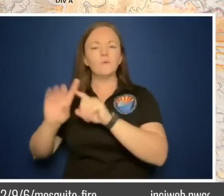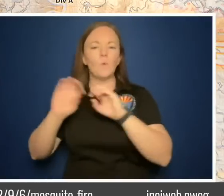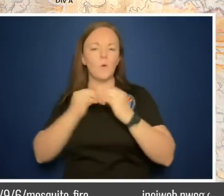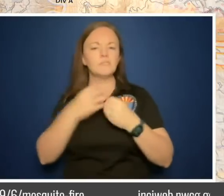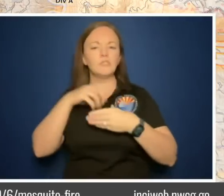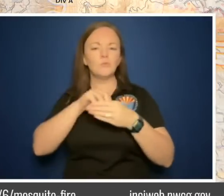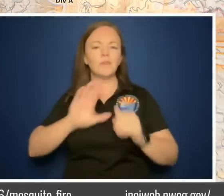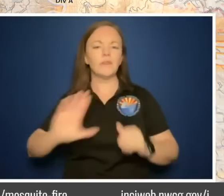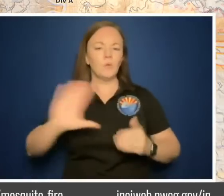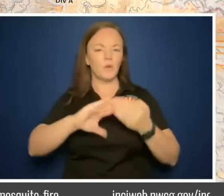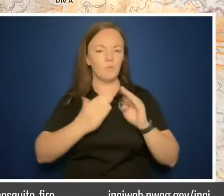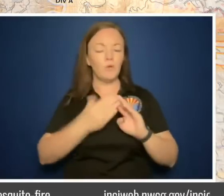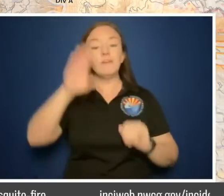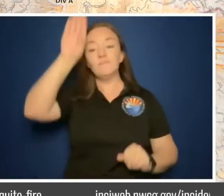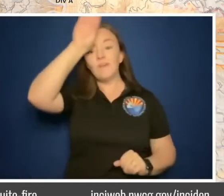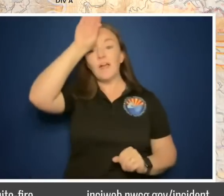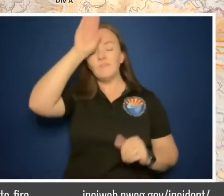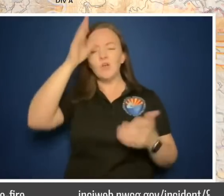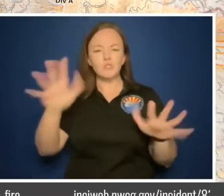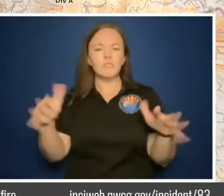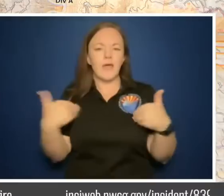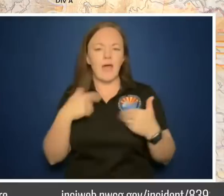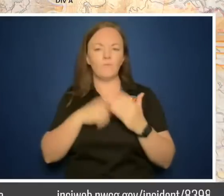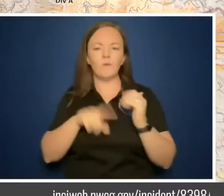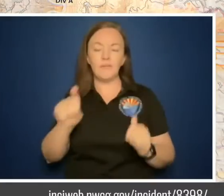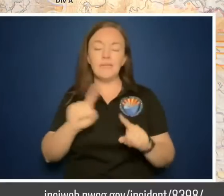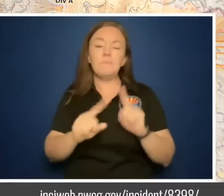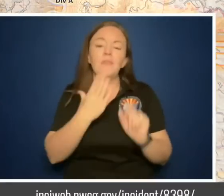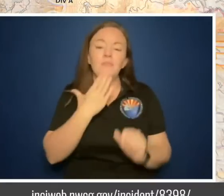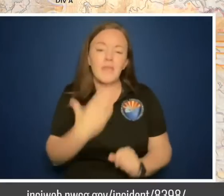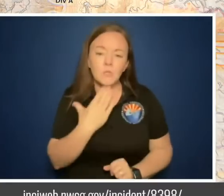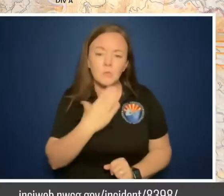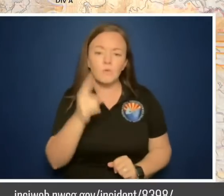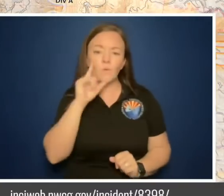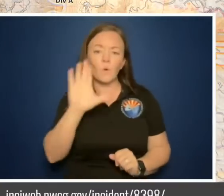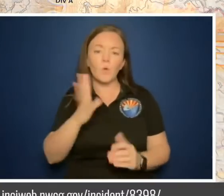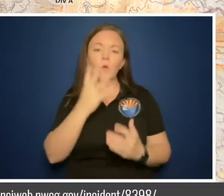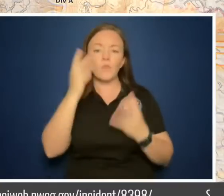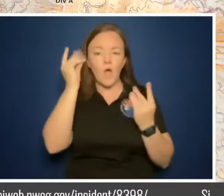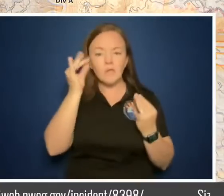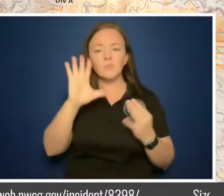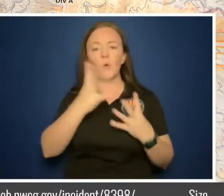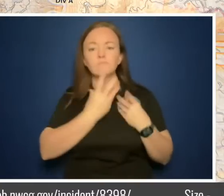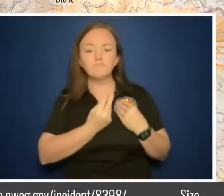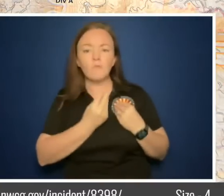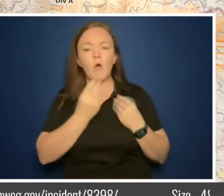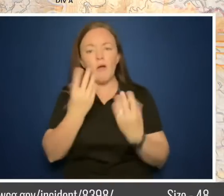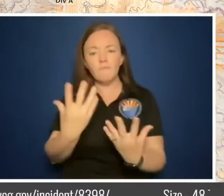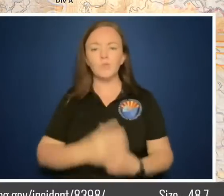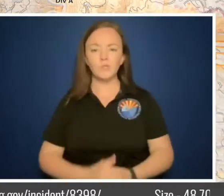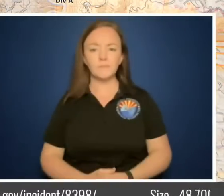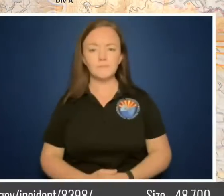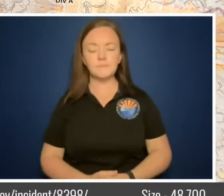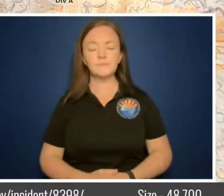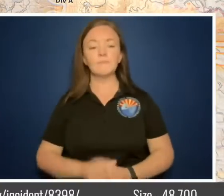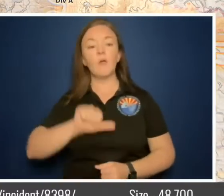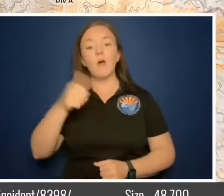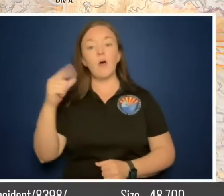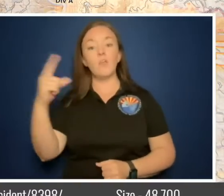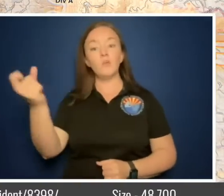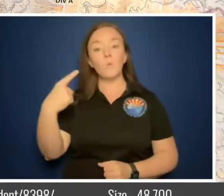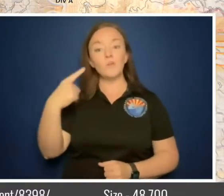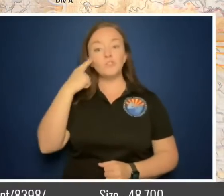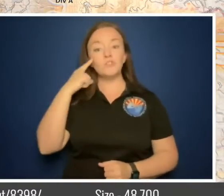communities. Firefighters have what they need, but we appreciate that. We really thank you for your thoughts. We have another question for Ernie Villa, so we're going to bring back